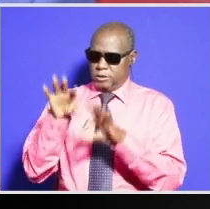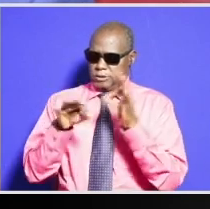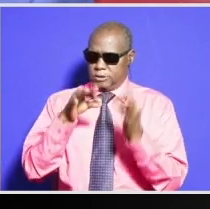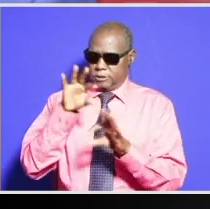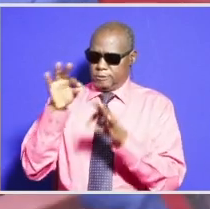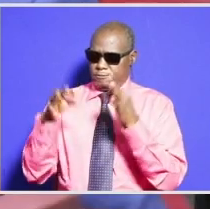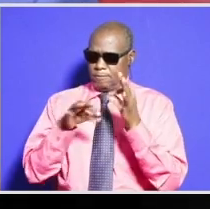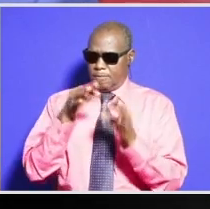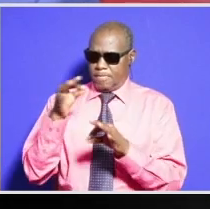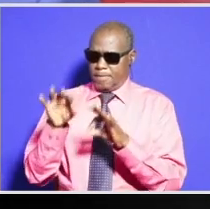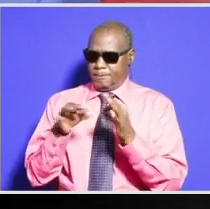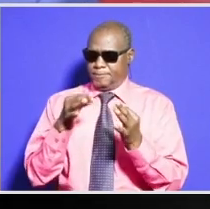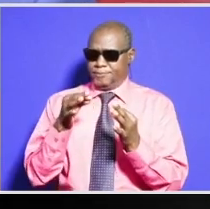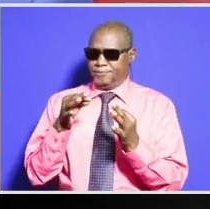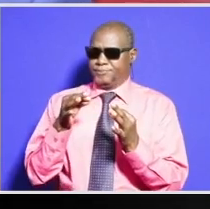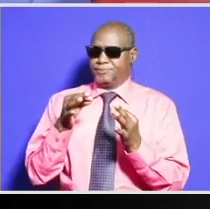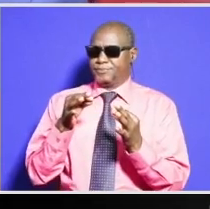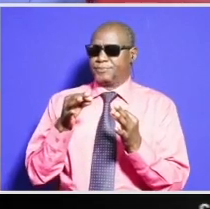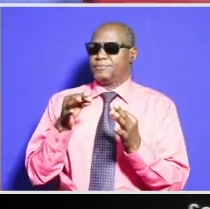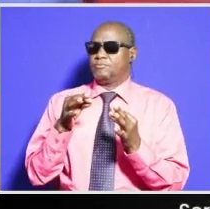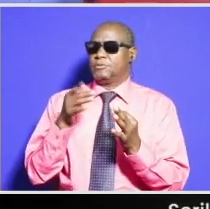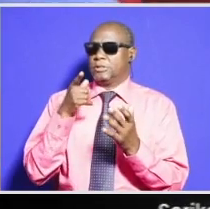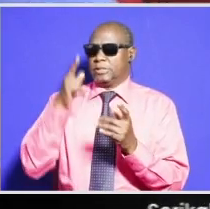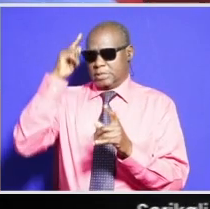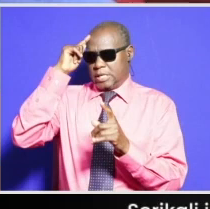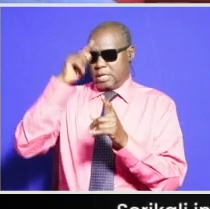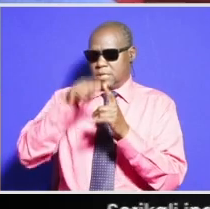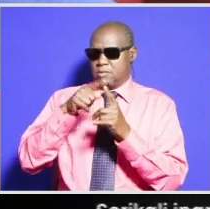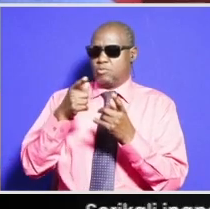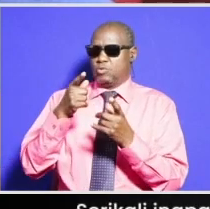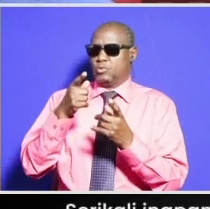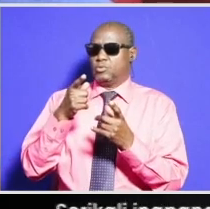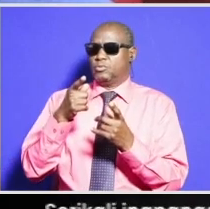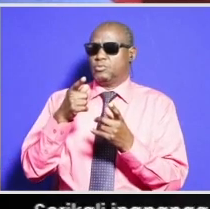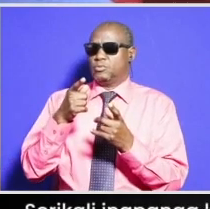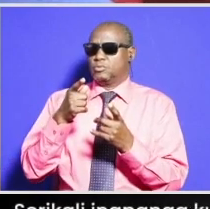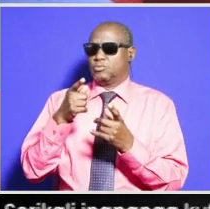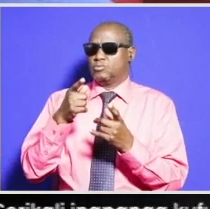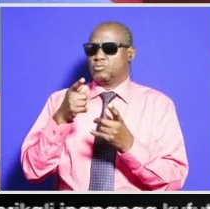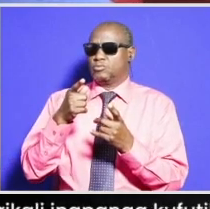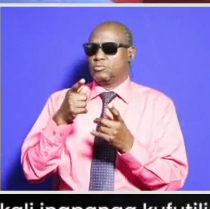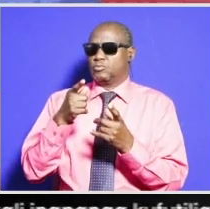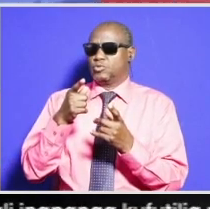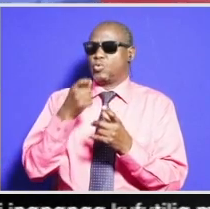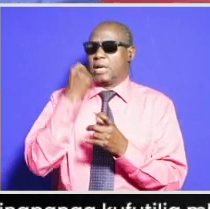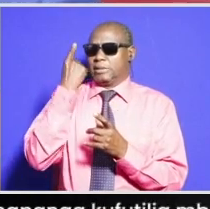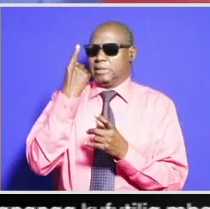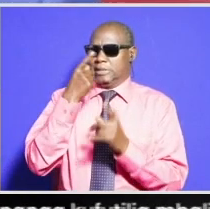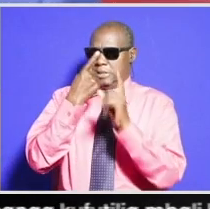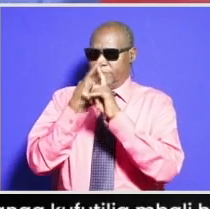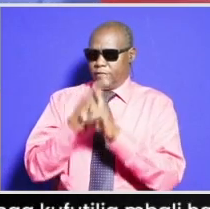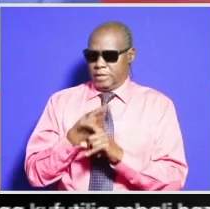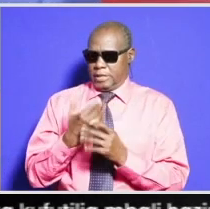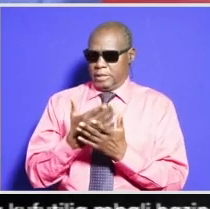The purpose of this analysis is to establish a number of things, including the